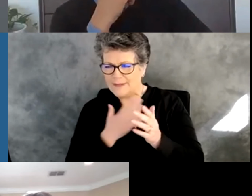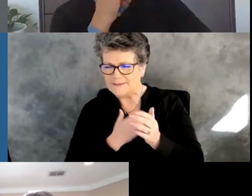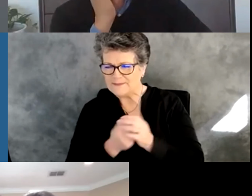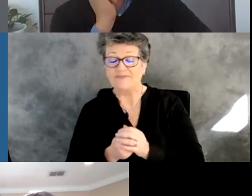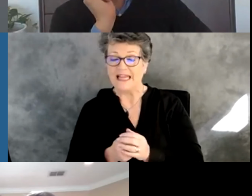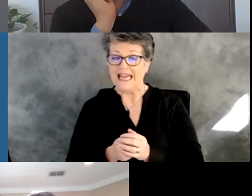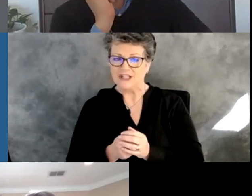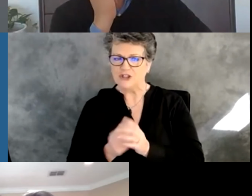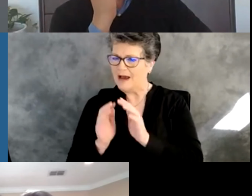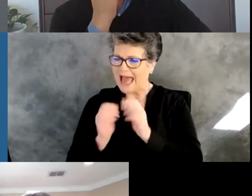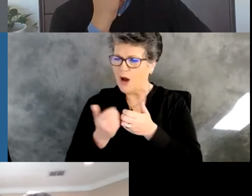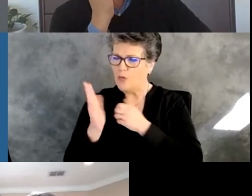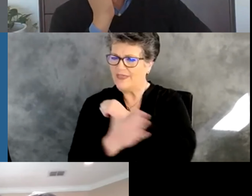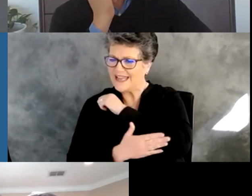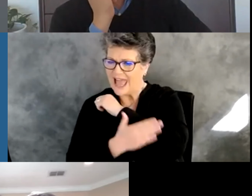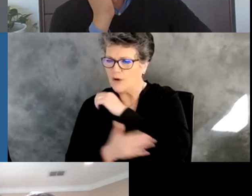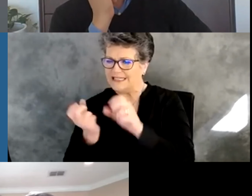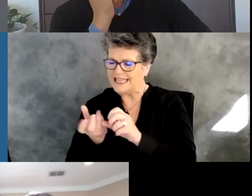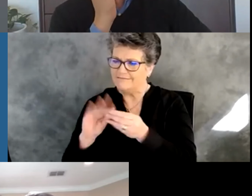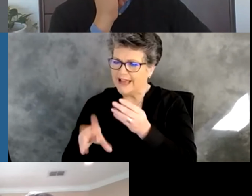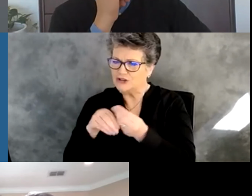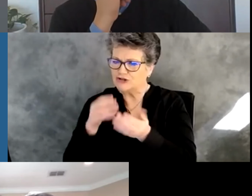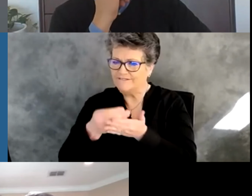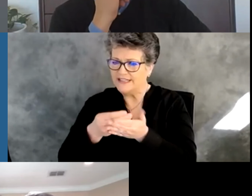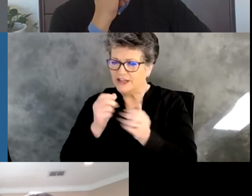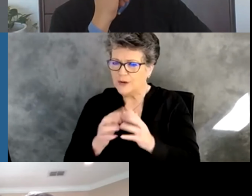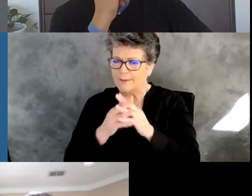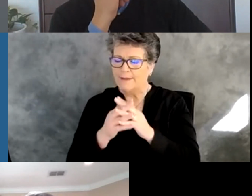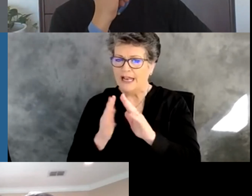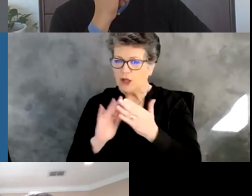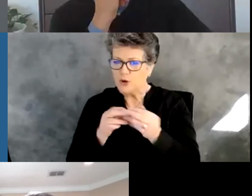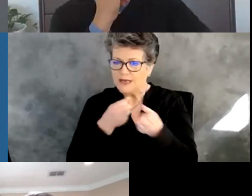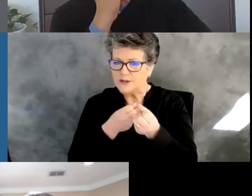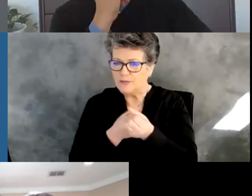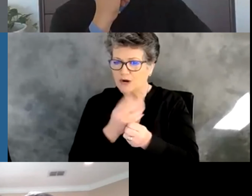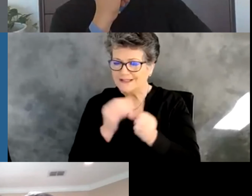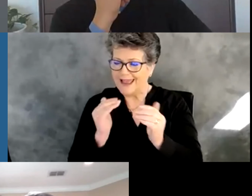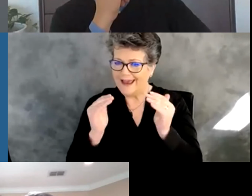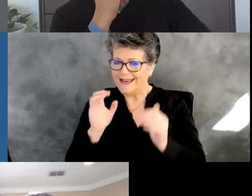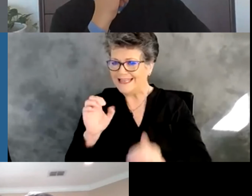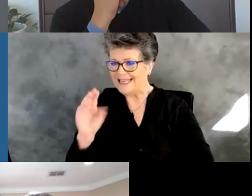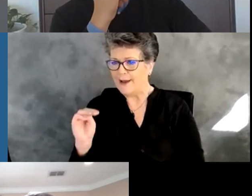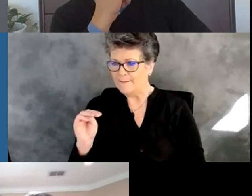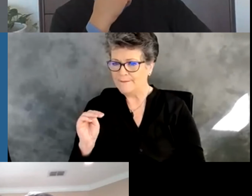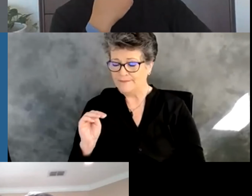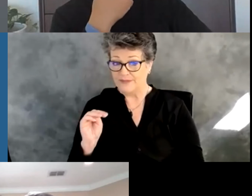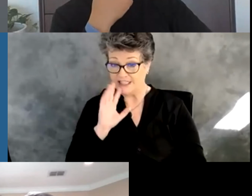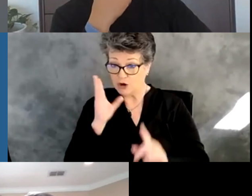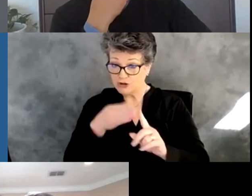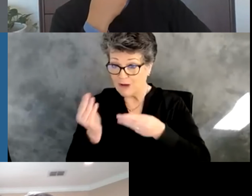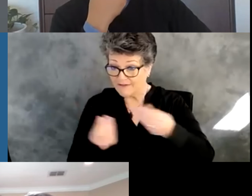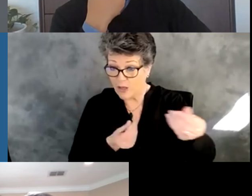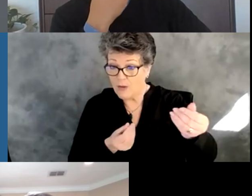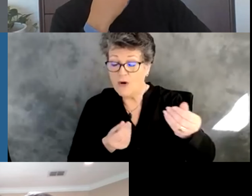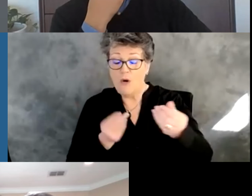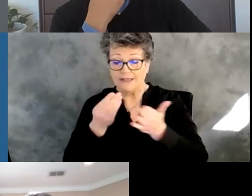just about how will the counties get extra funding for implementing community supports and enhanced care management? Is there a direct flow, or does